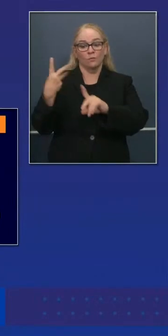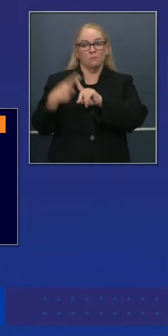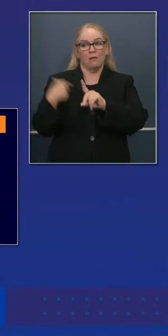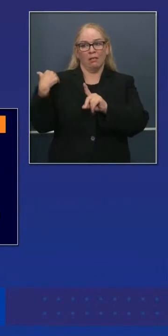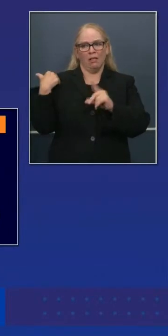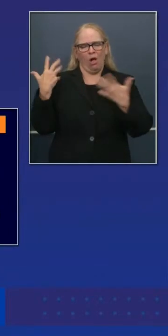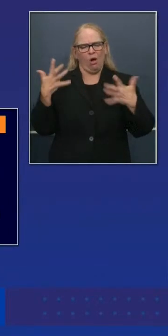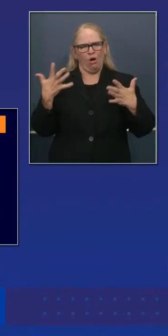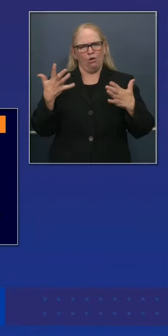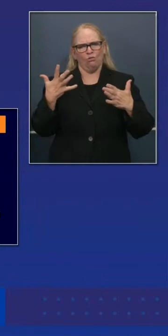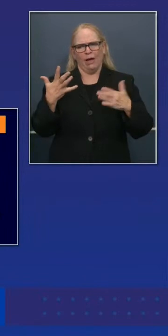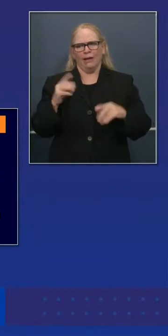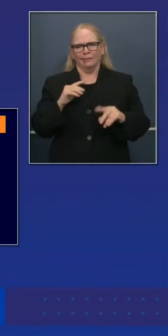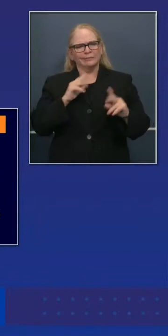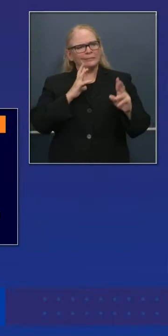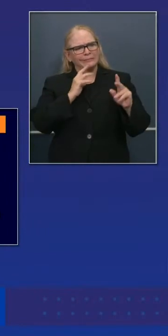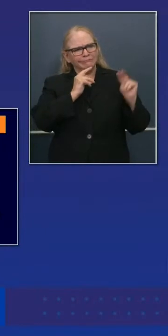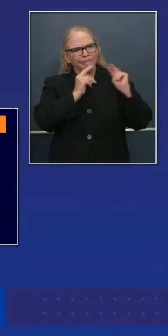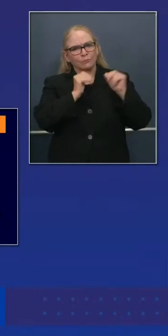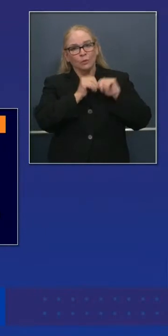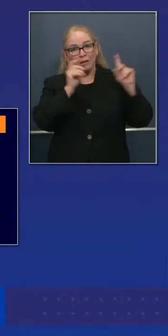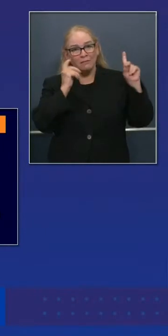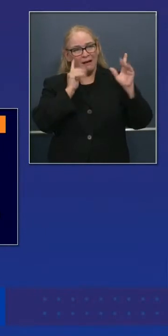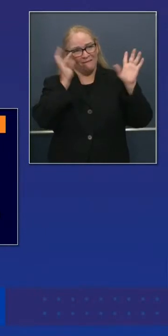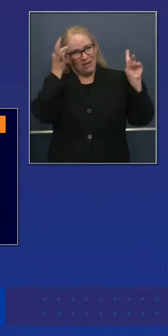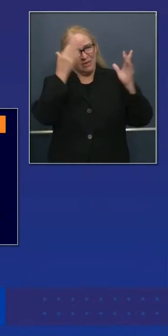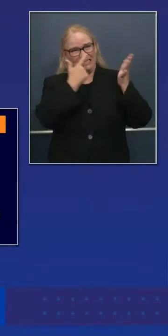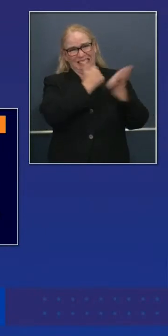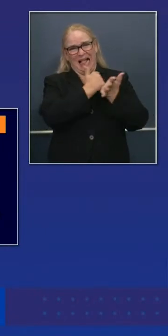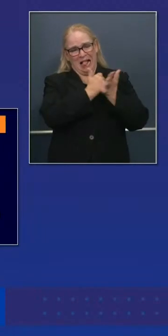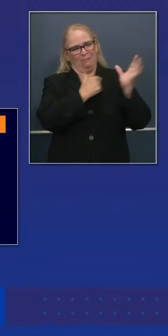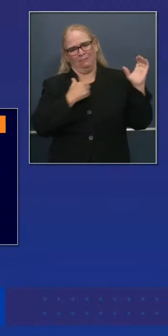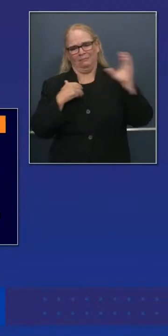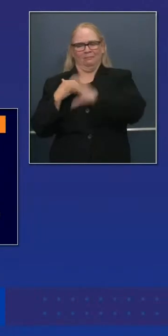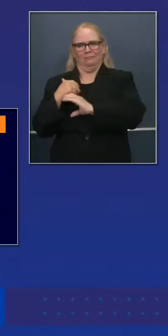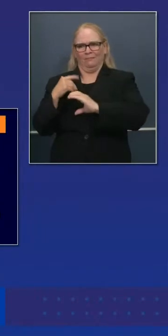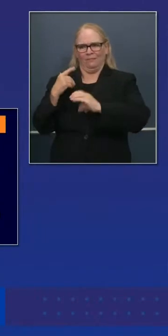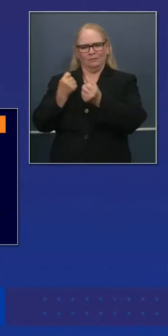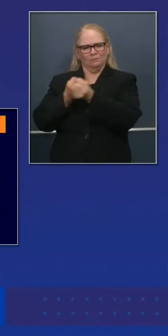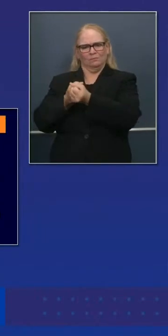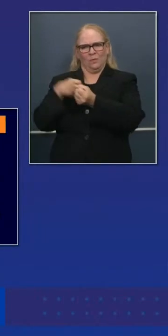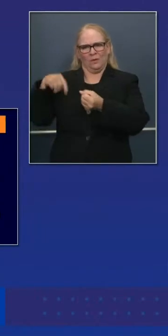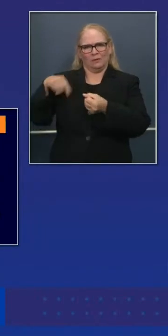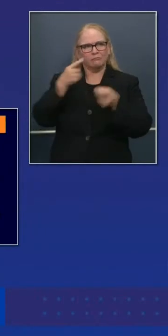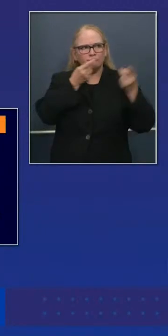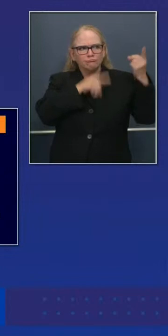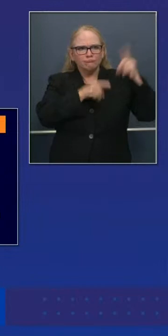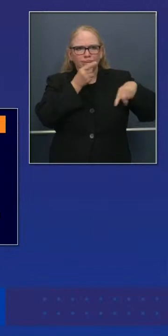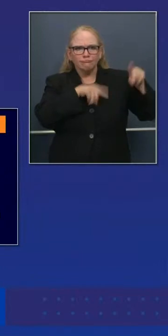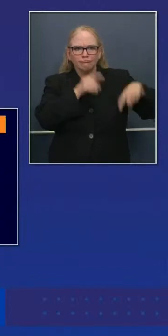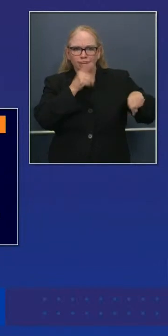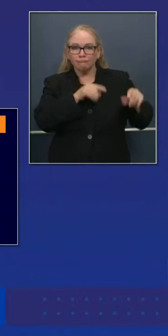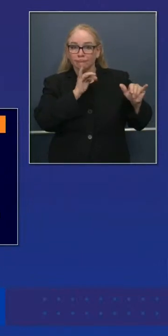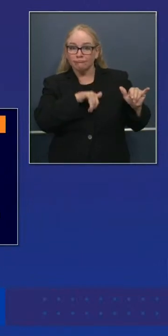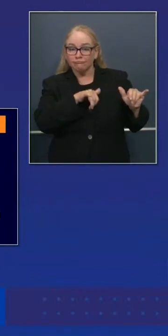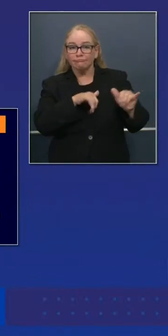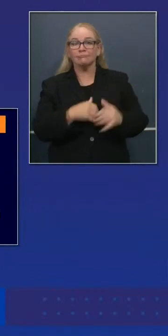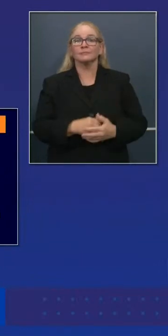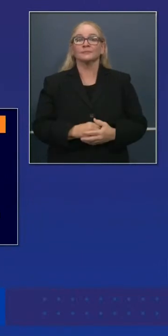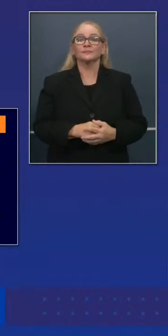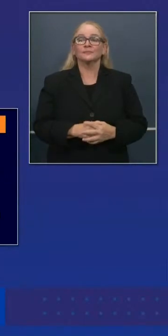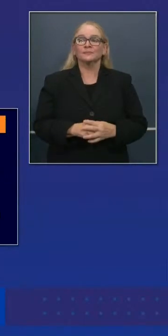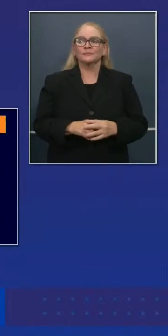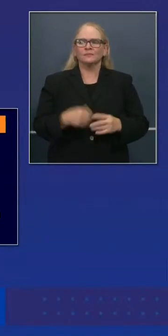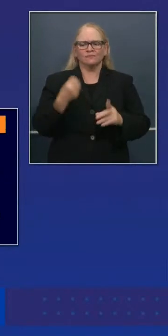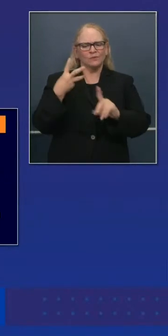a deal at the federal level, to see an effort of compromise, an effort that has been advocated for